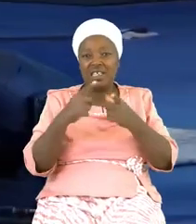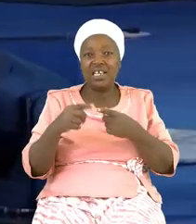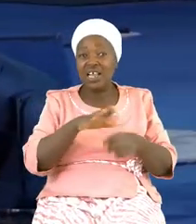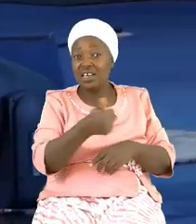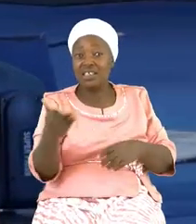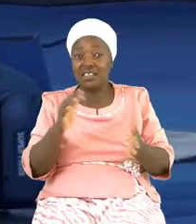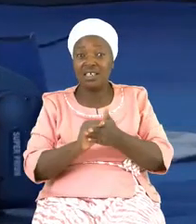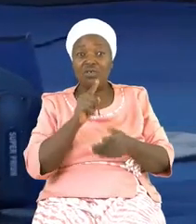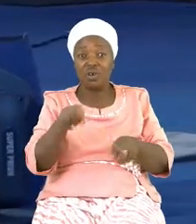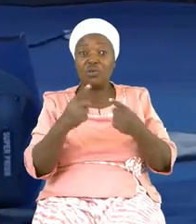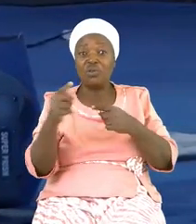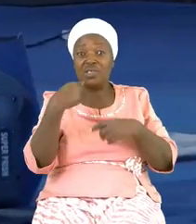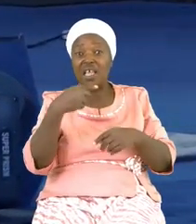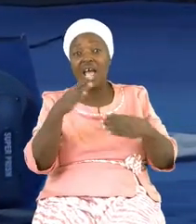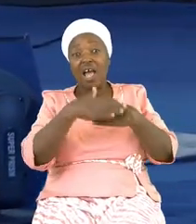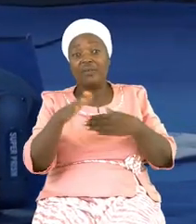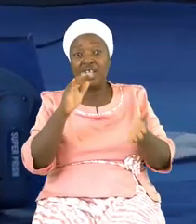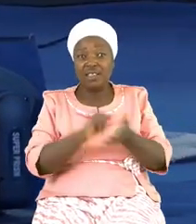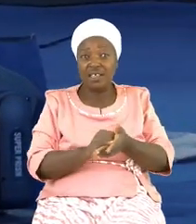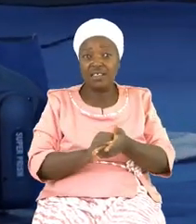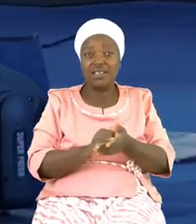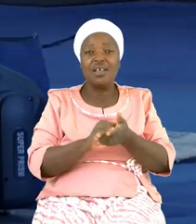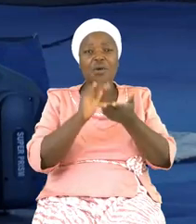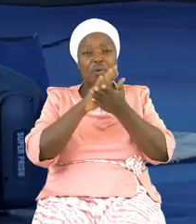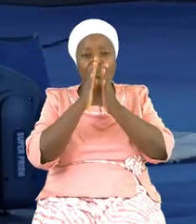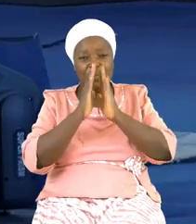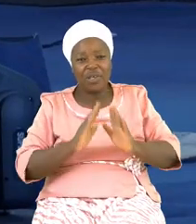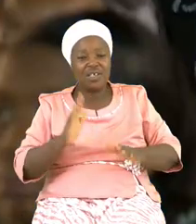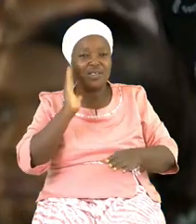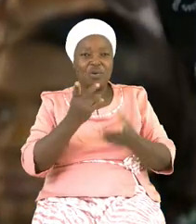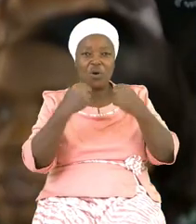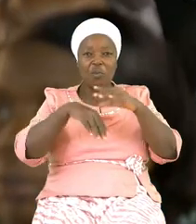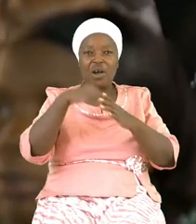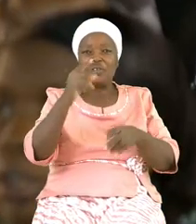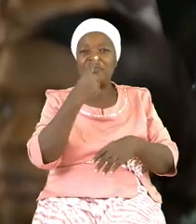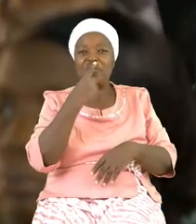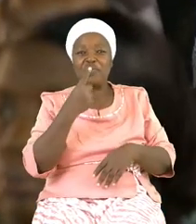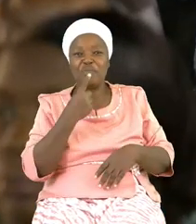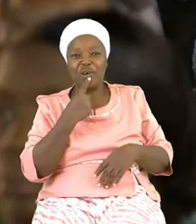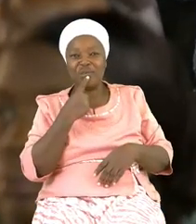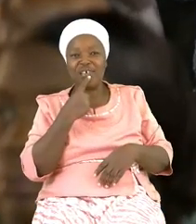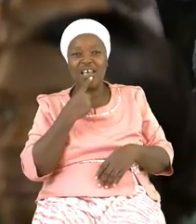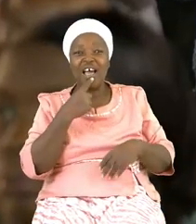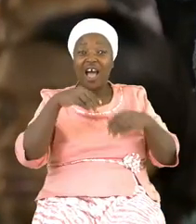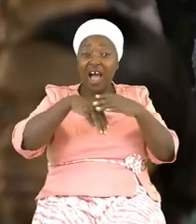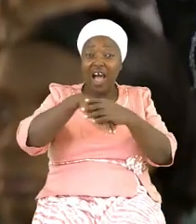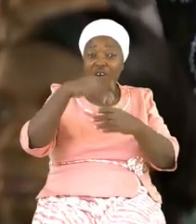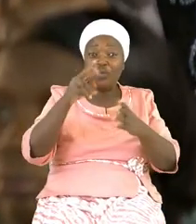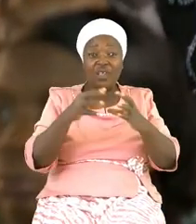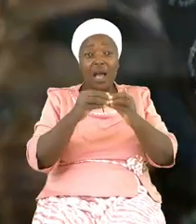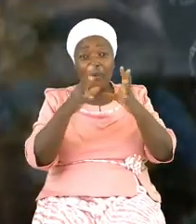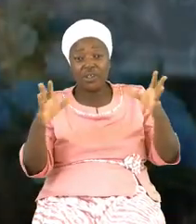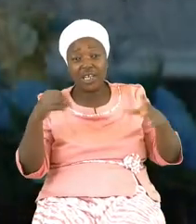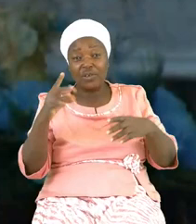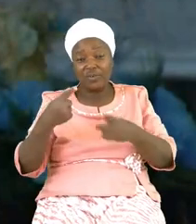going to say after that, peace will come out of your mouth. Out of the abundance of the